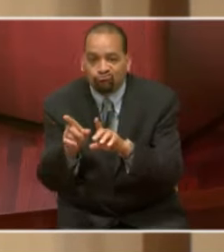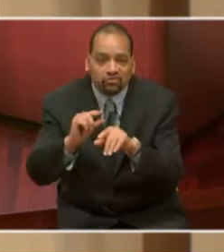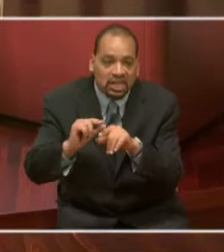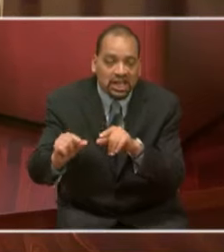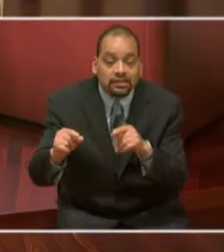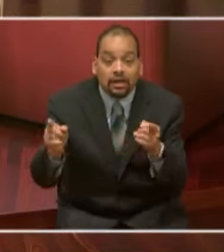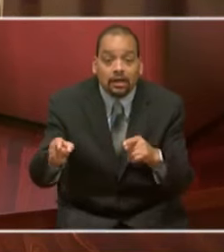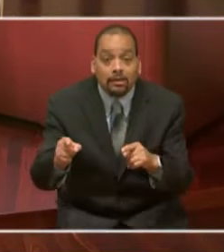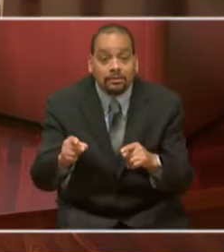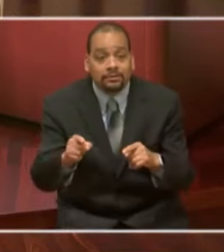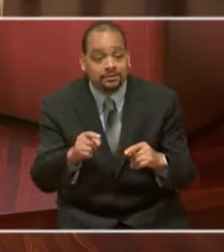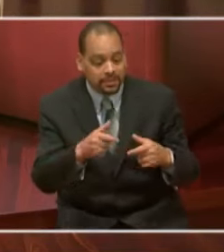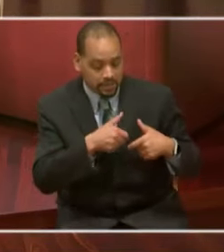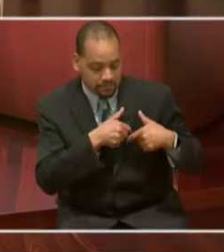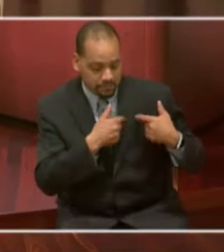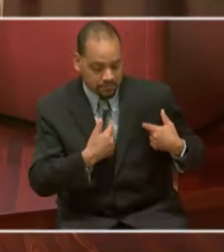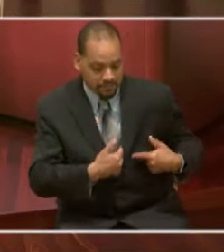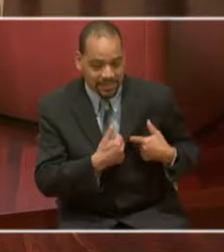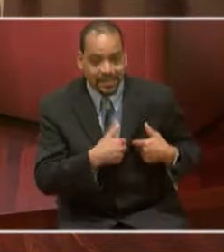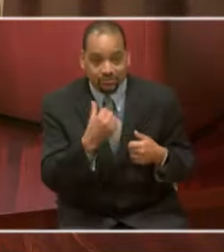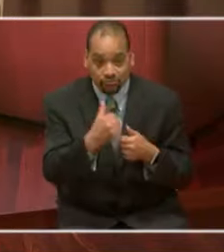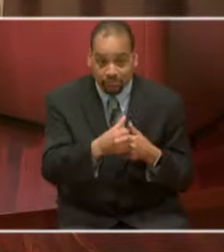tool of our foreign policy.